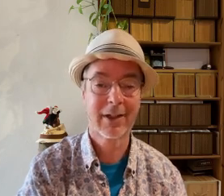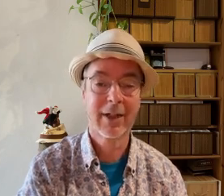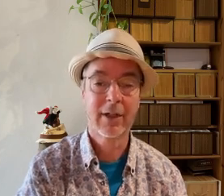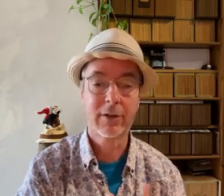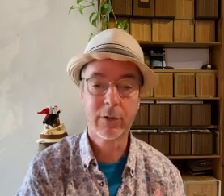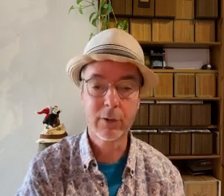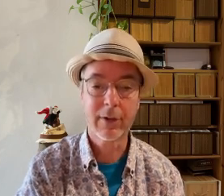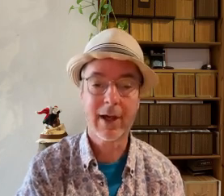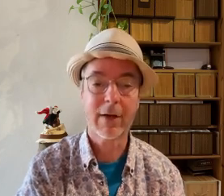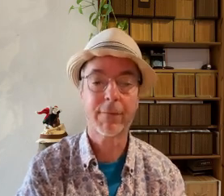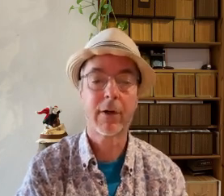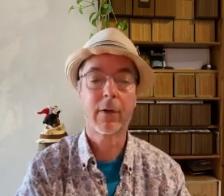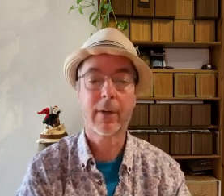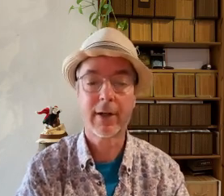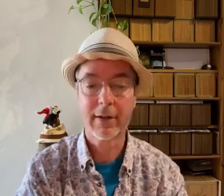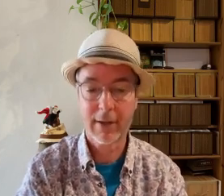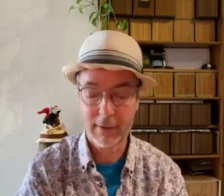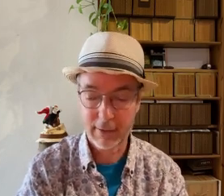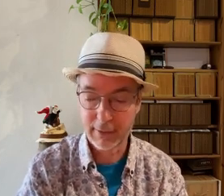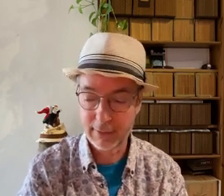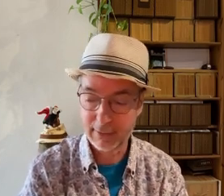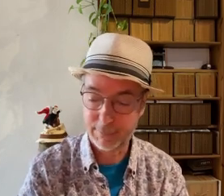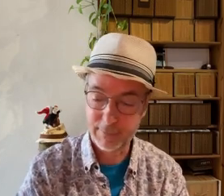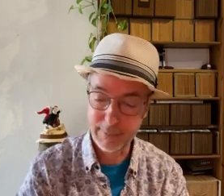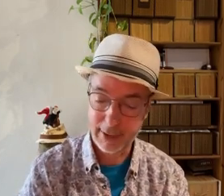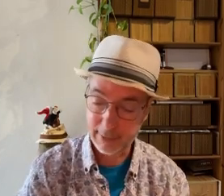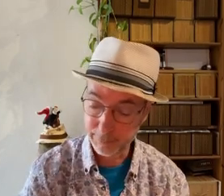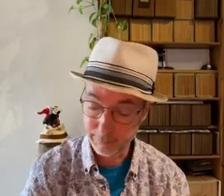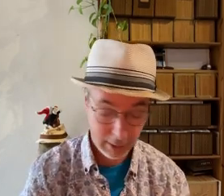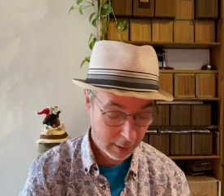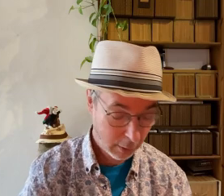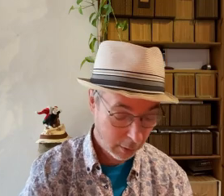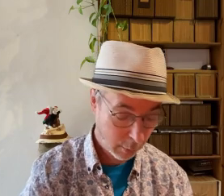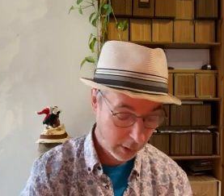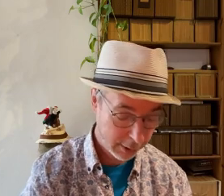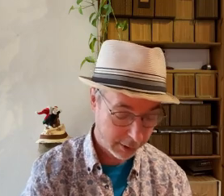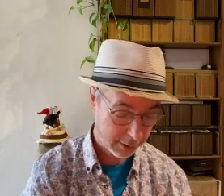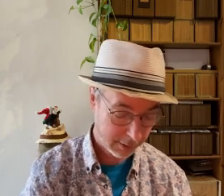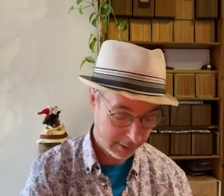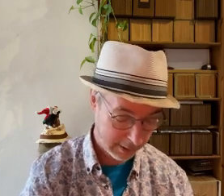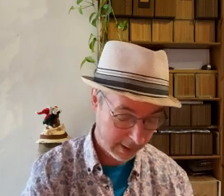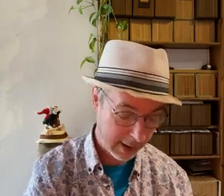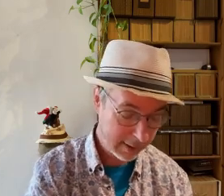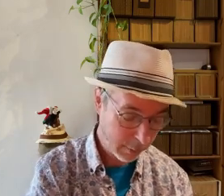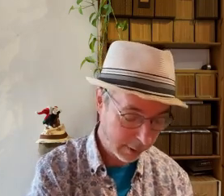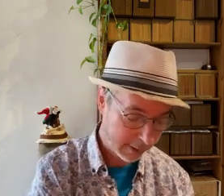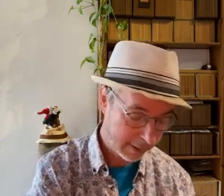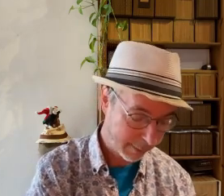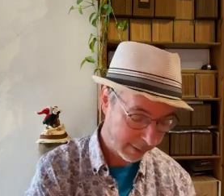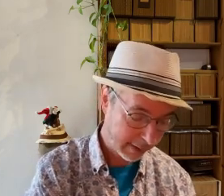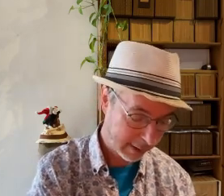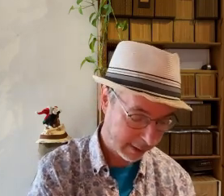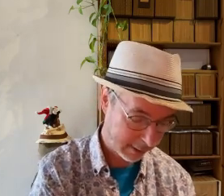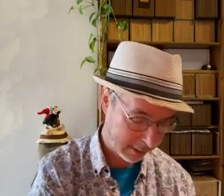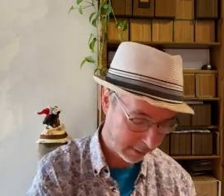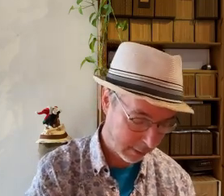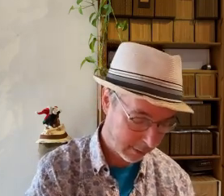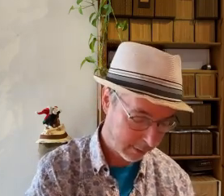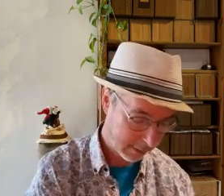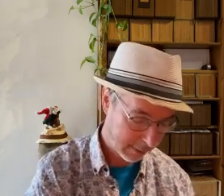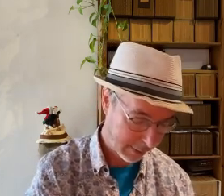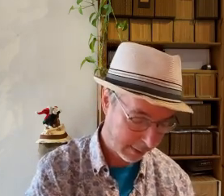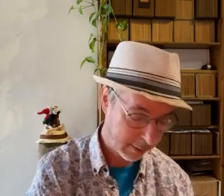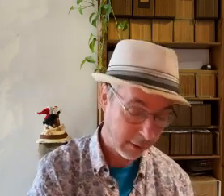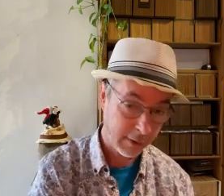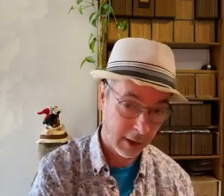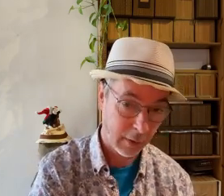associations. It's good to have a right feedback. Words, any word interpretations